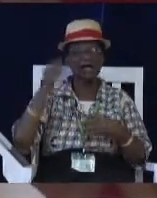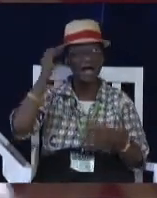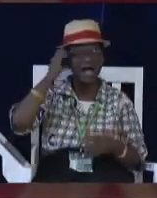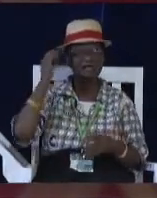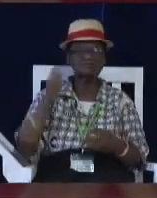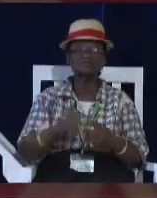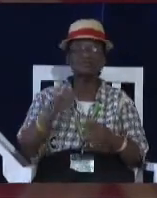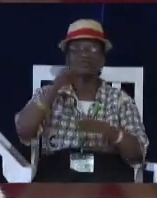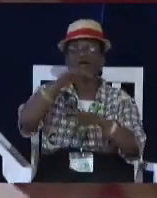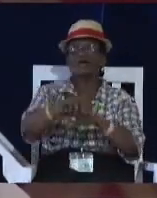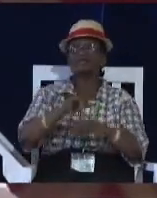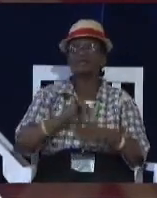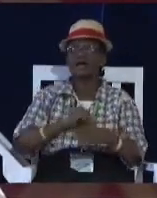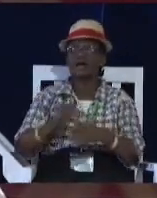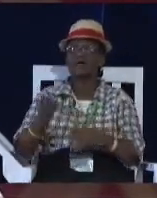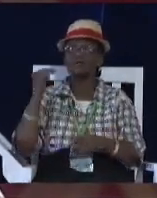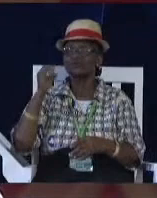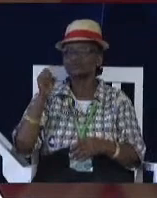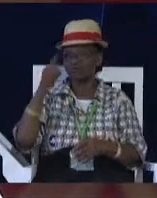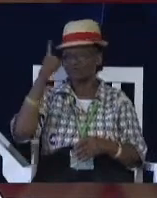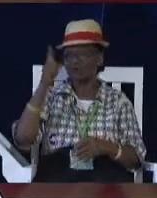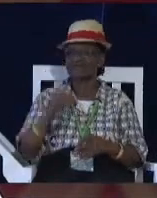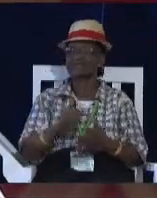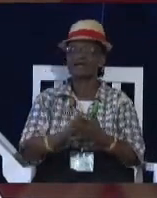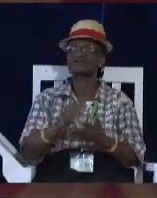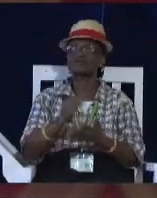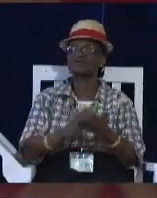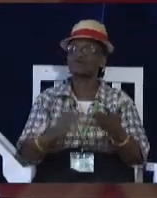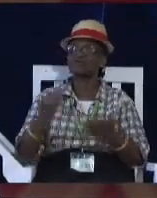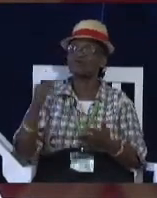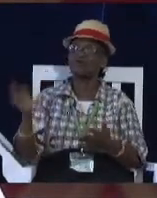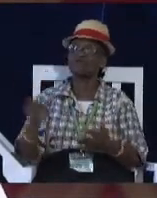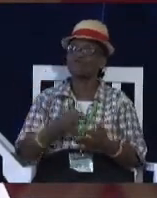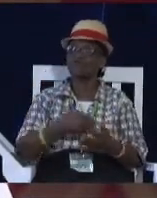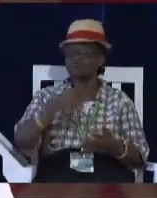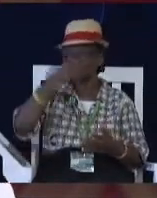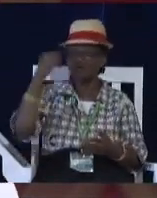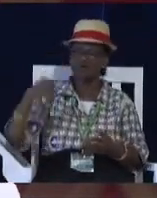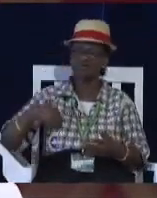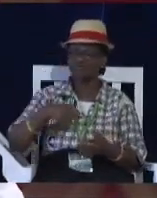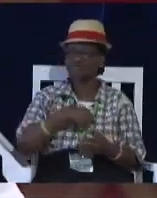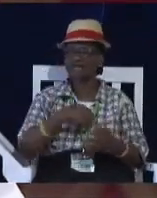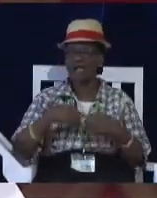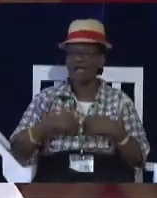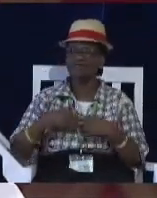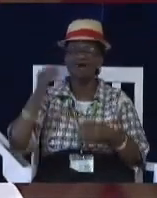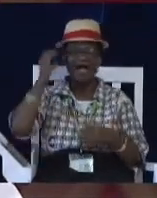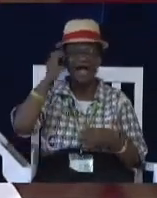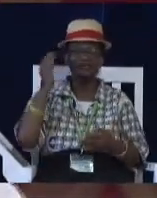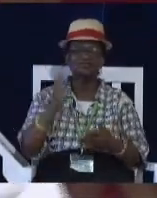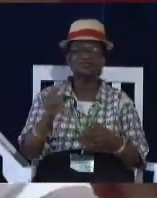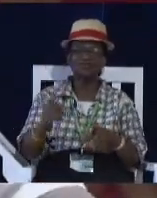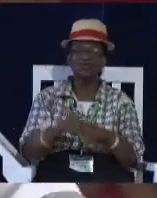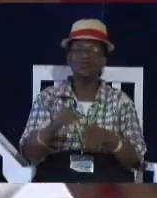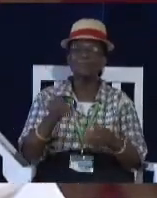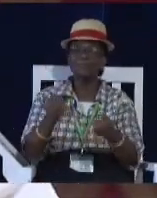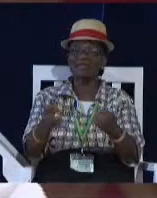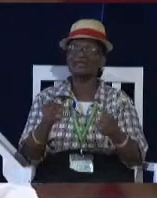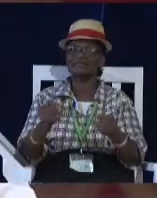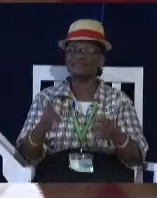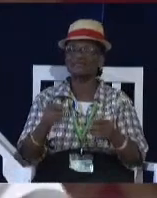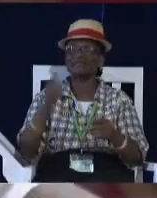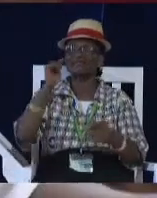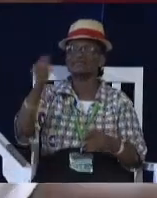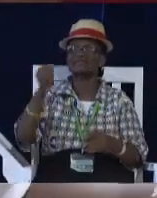I'm amazed that some of us, because we have had so many great testimonies, when we hear them